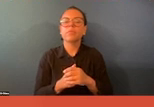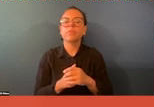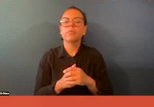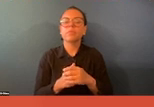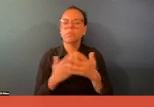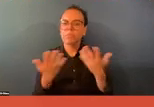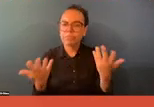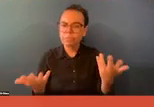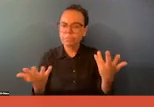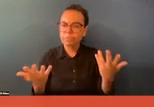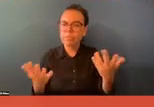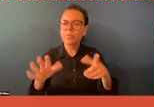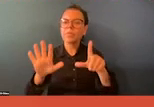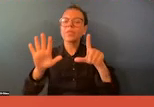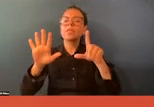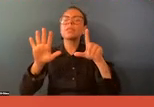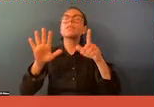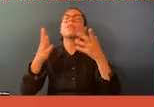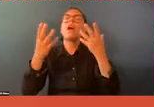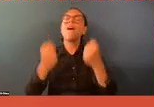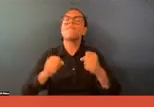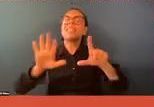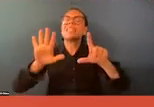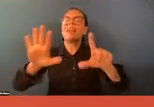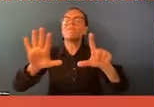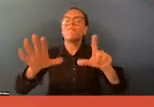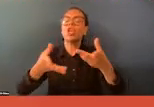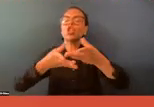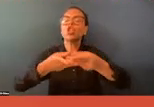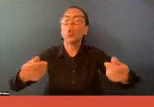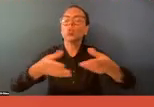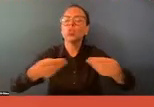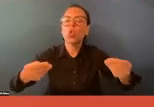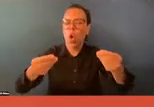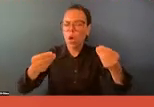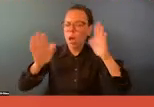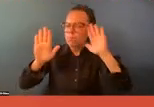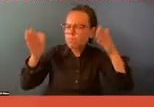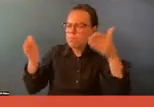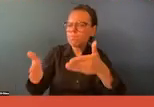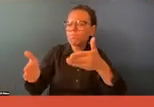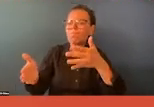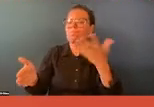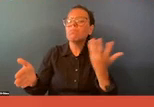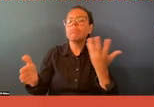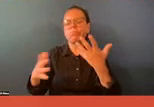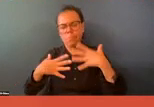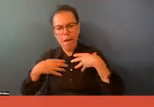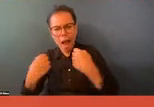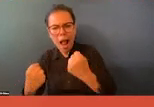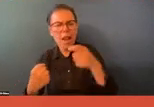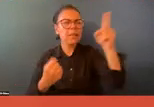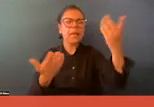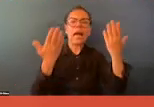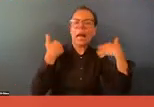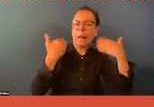There are several solutions that can be implemented in terms of women and climate change, including adapt and apply